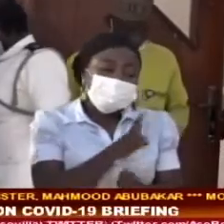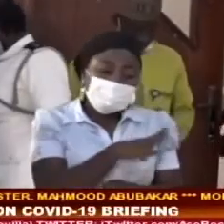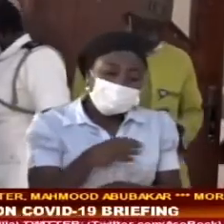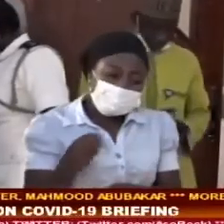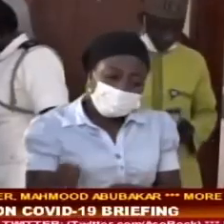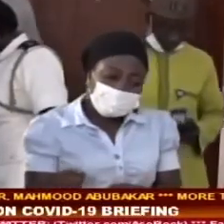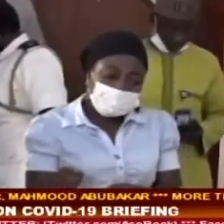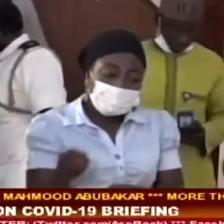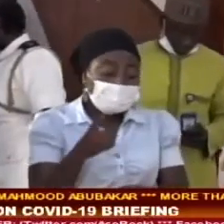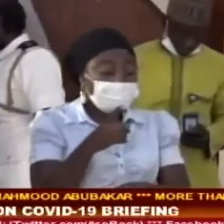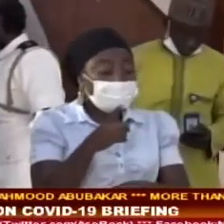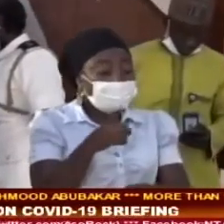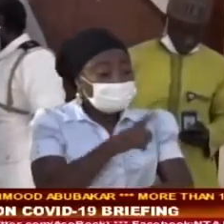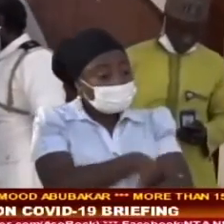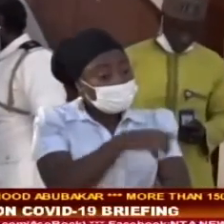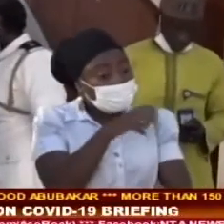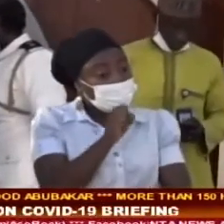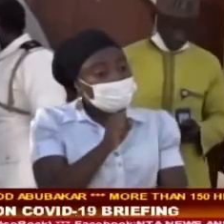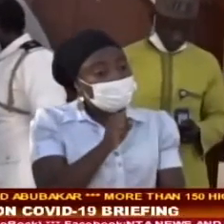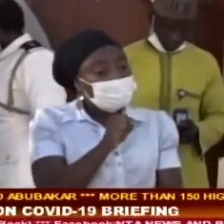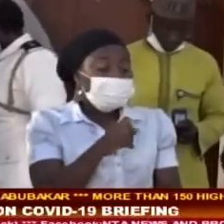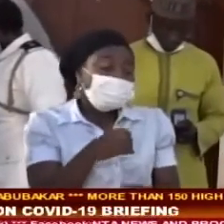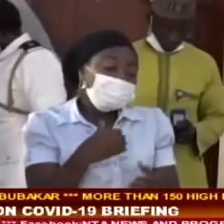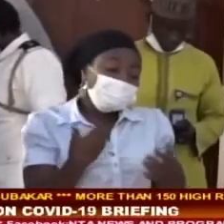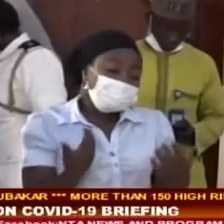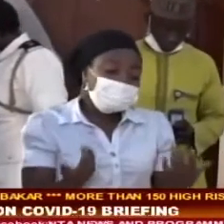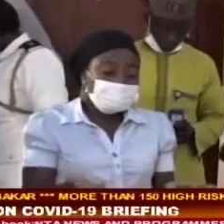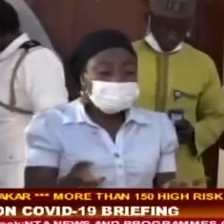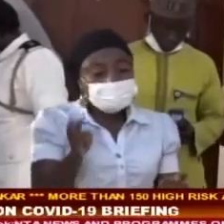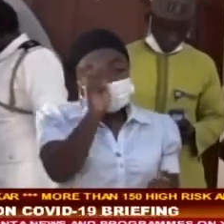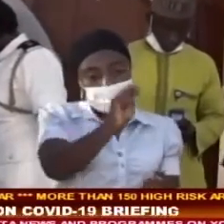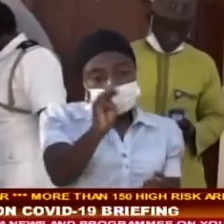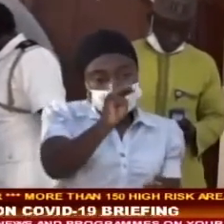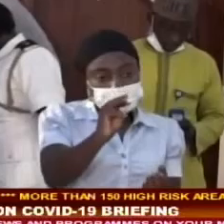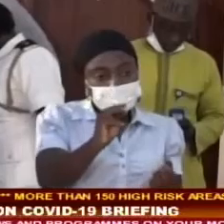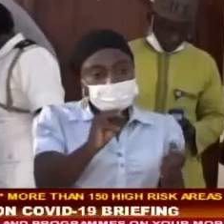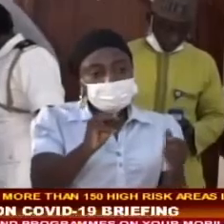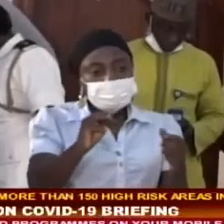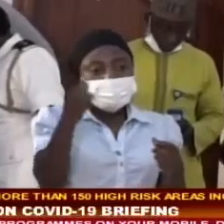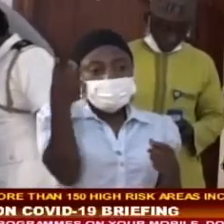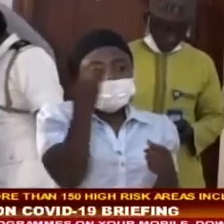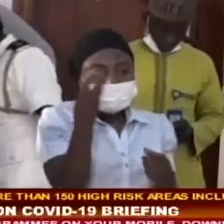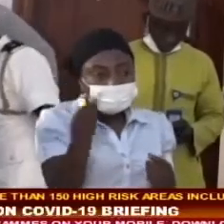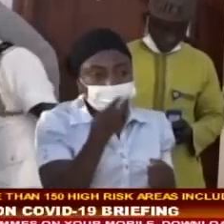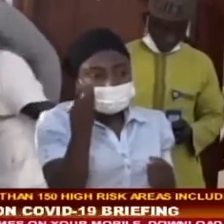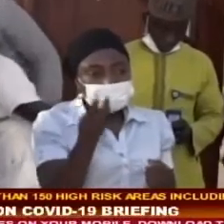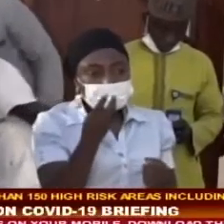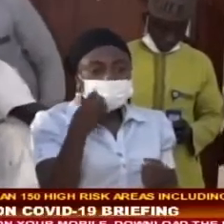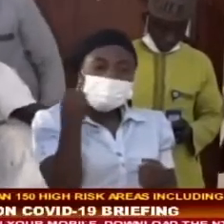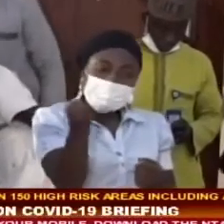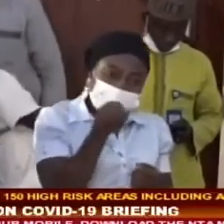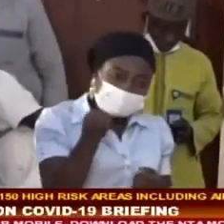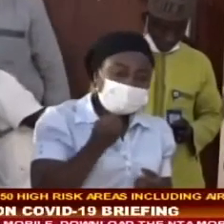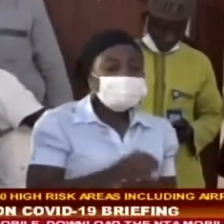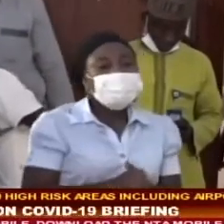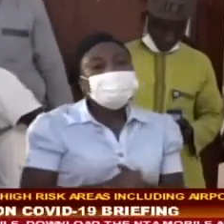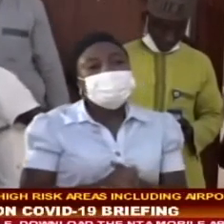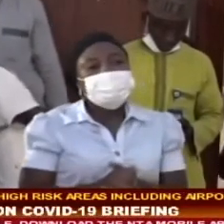And the days designated so far are Mondays, Wednesdays, and